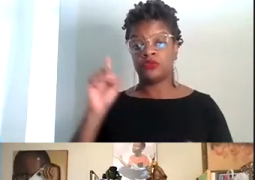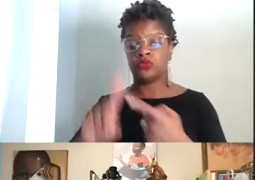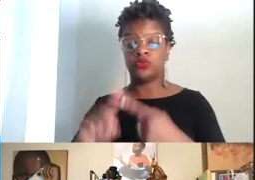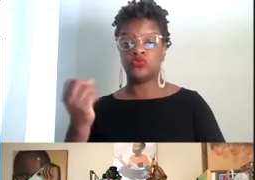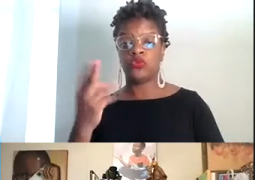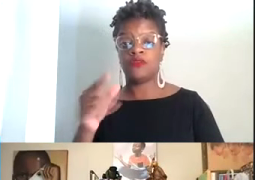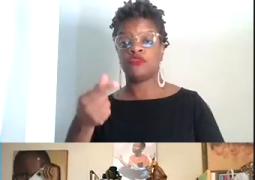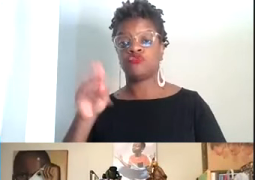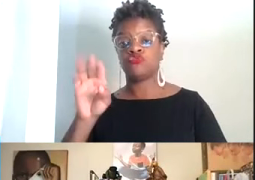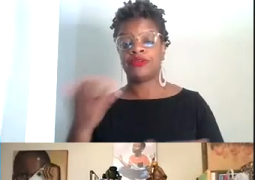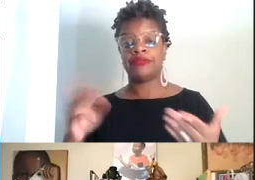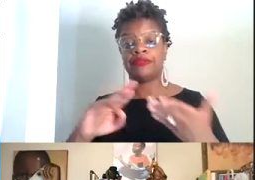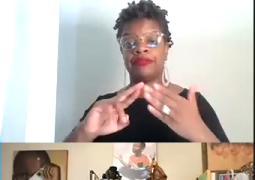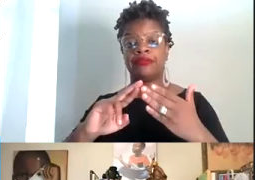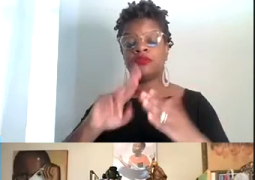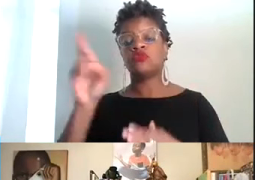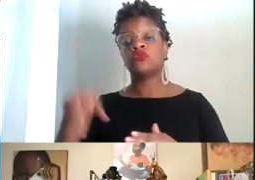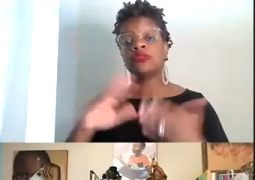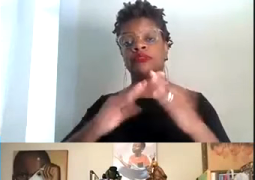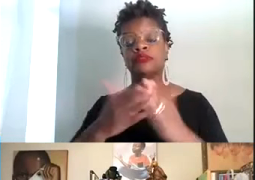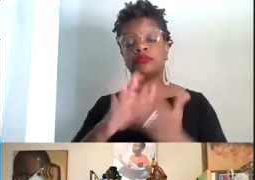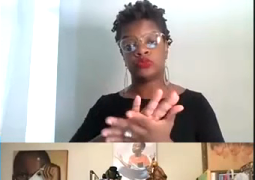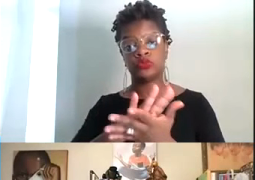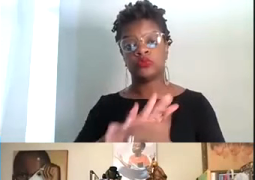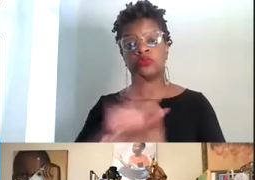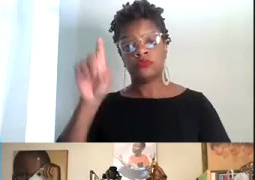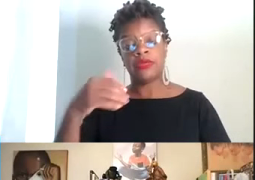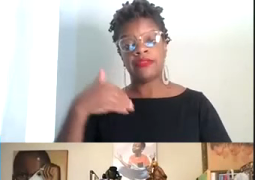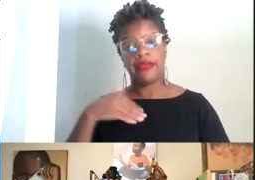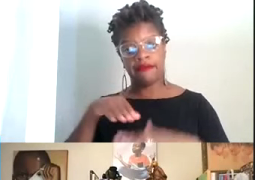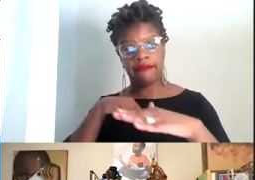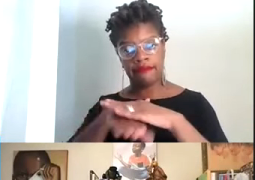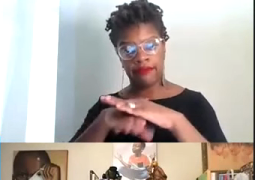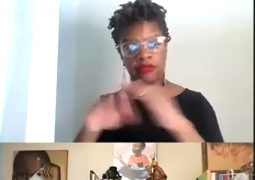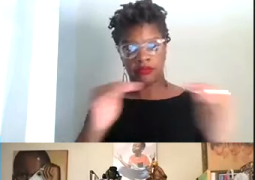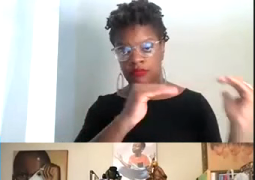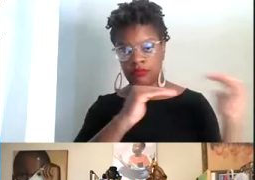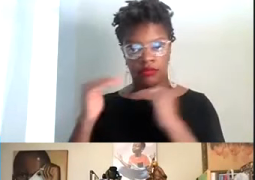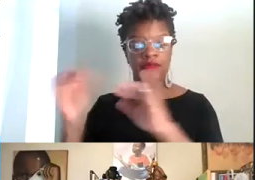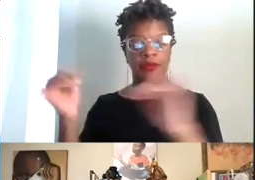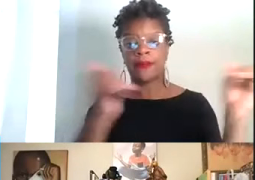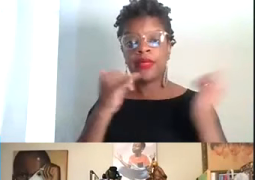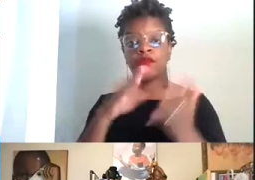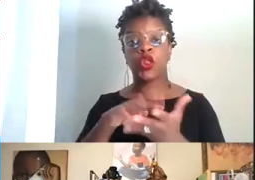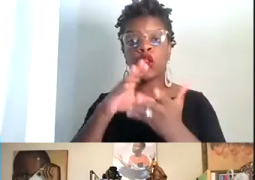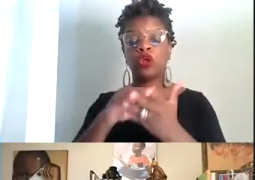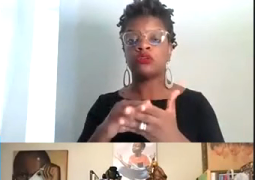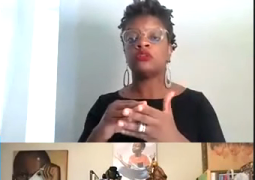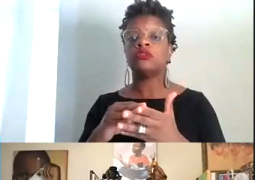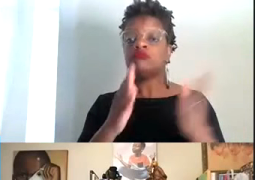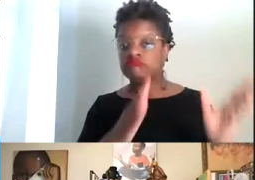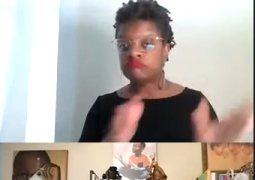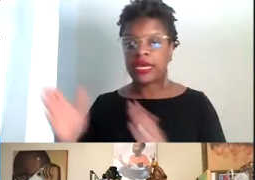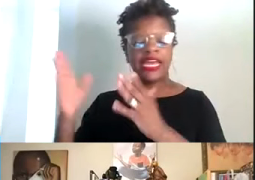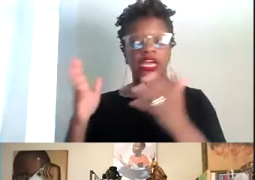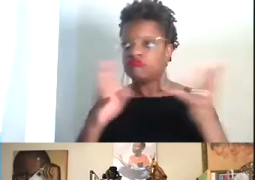in the Rochester City School District must have equitable access to playful learning and unstructured play opportunities throughout